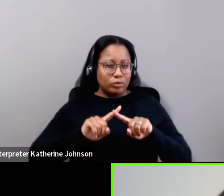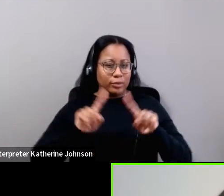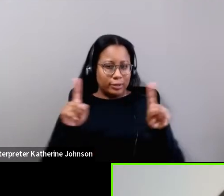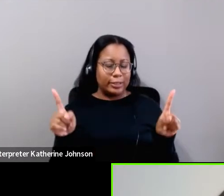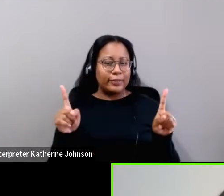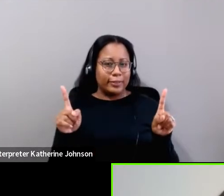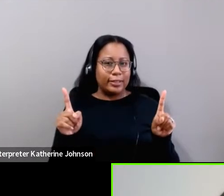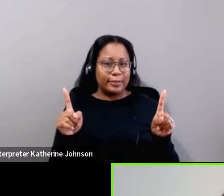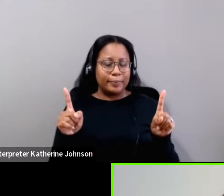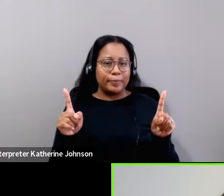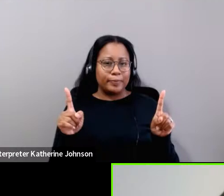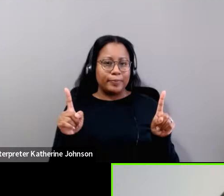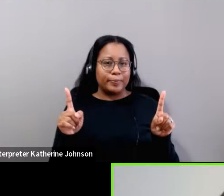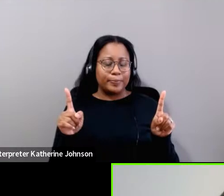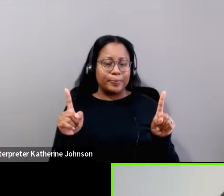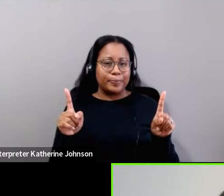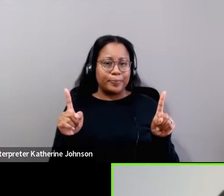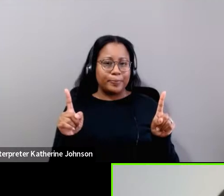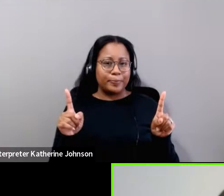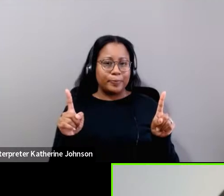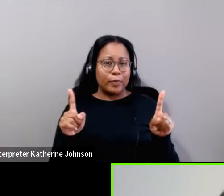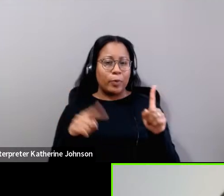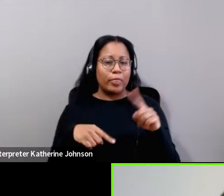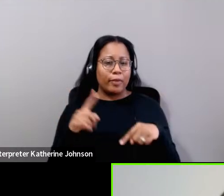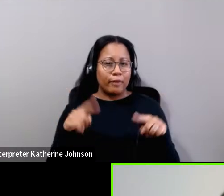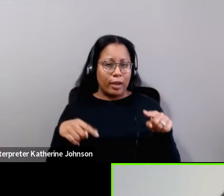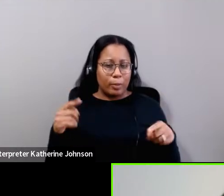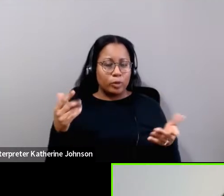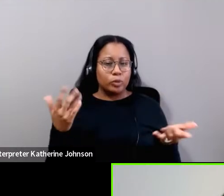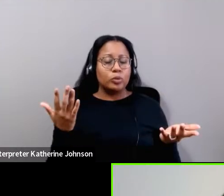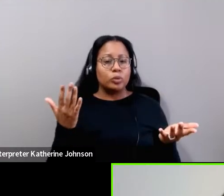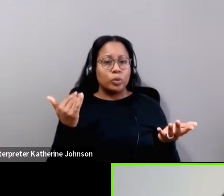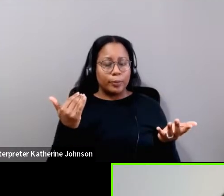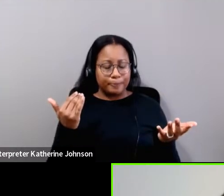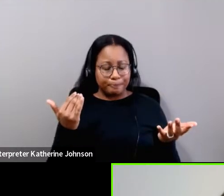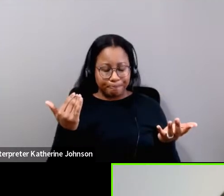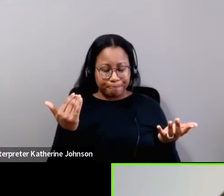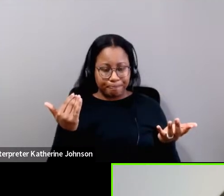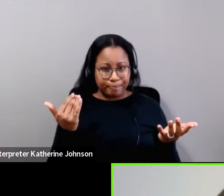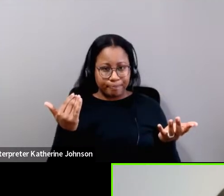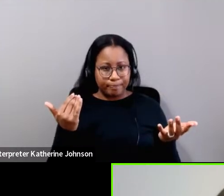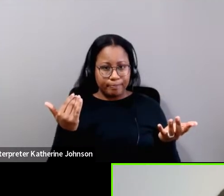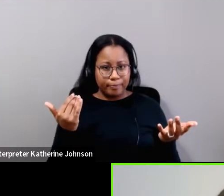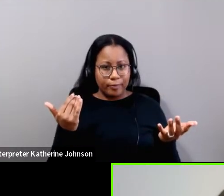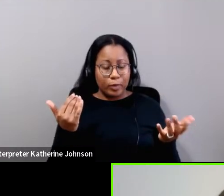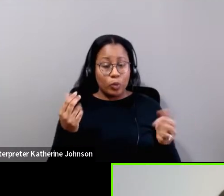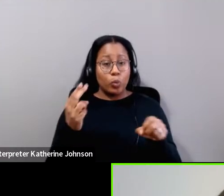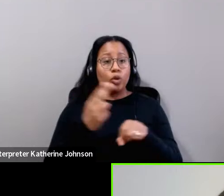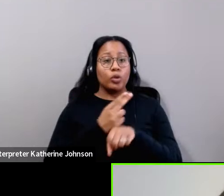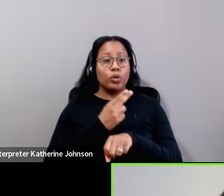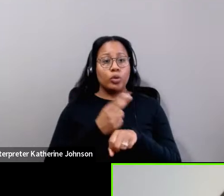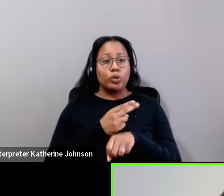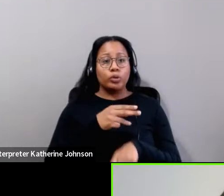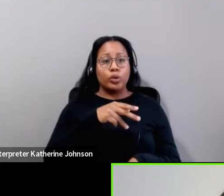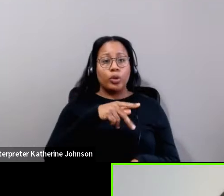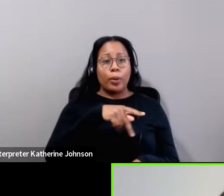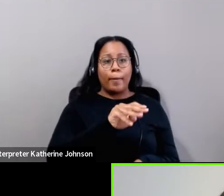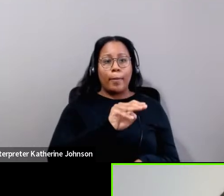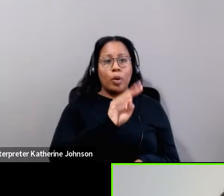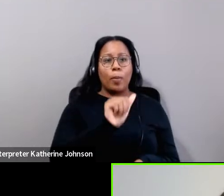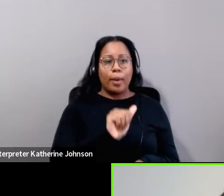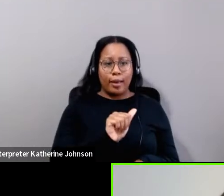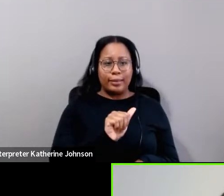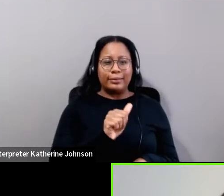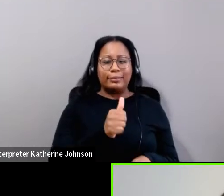the NTA variables, where we're using the PUMAs to approximate